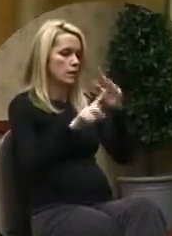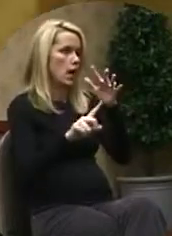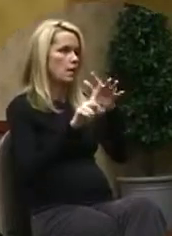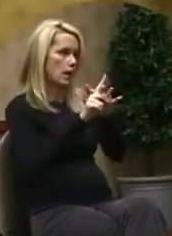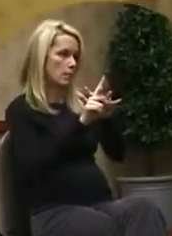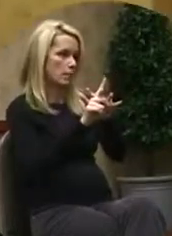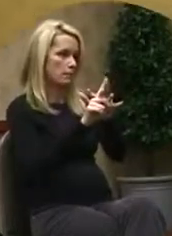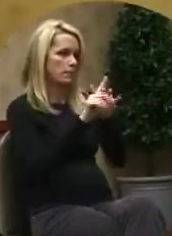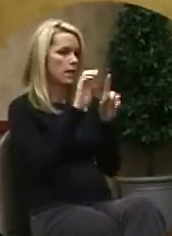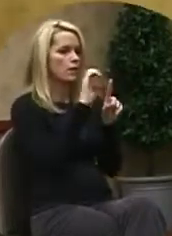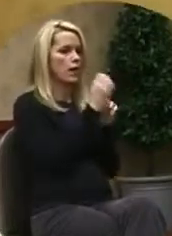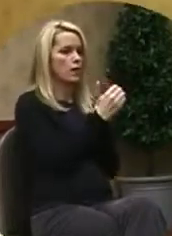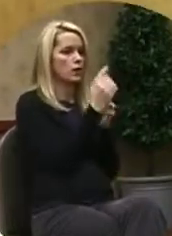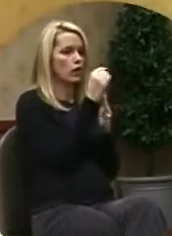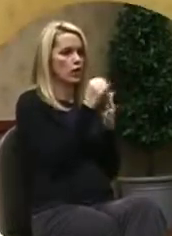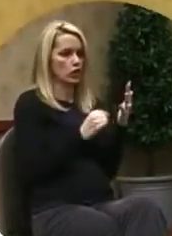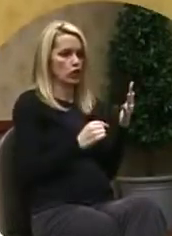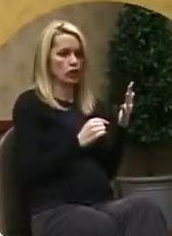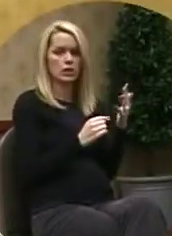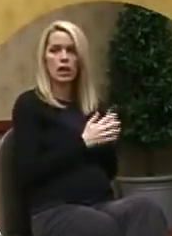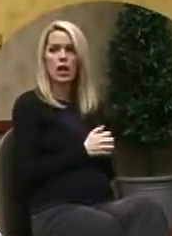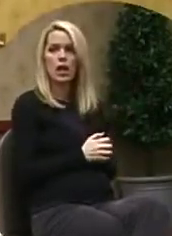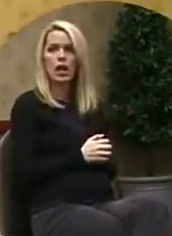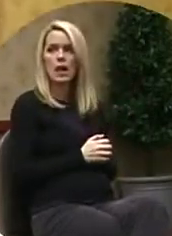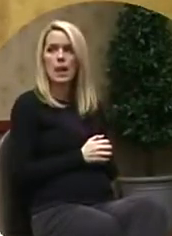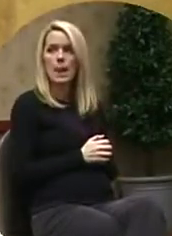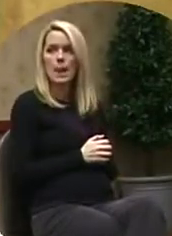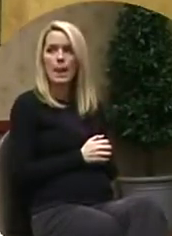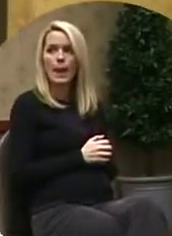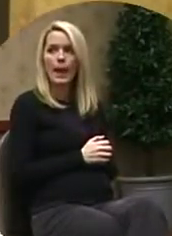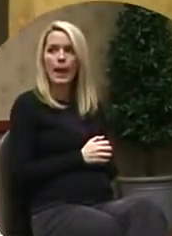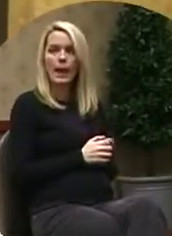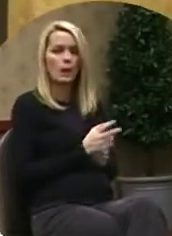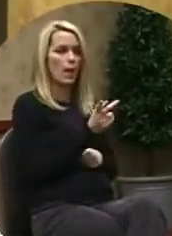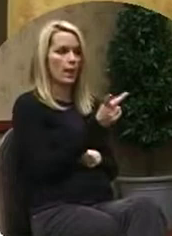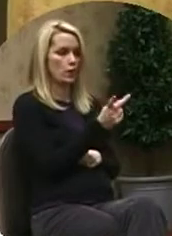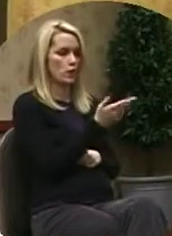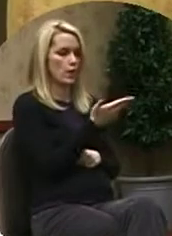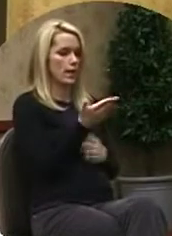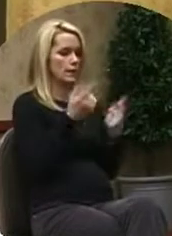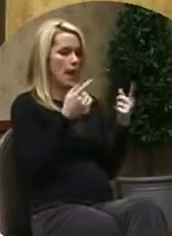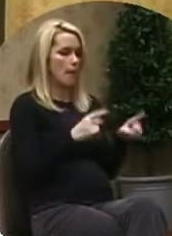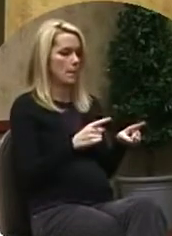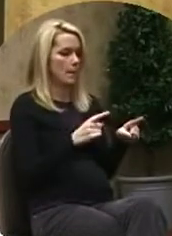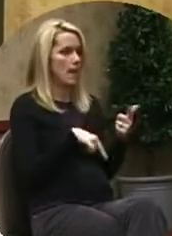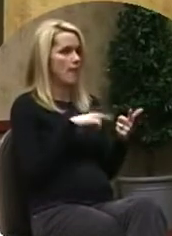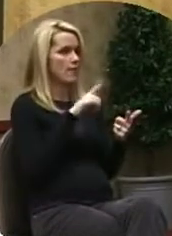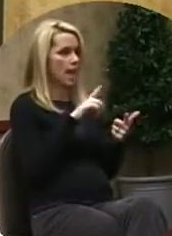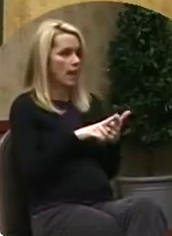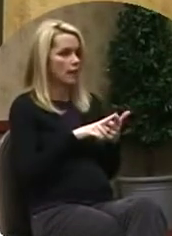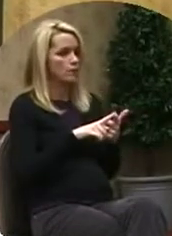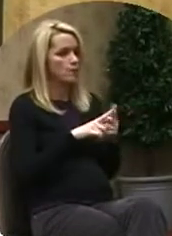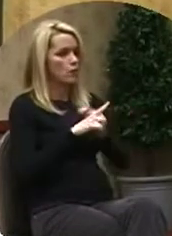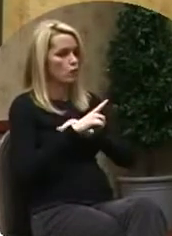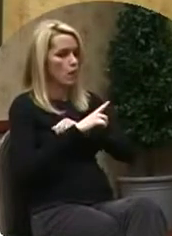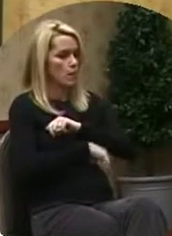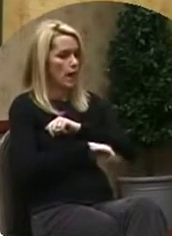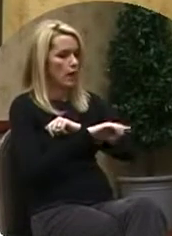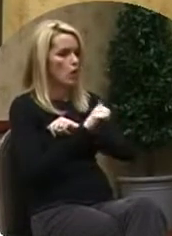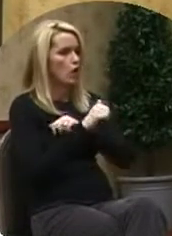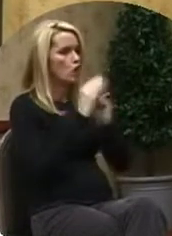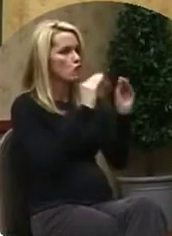Environmental features. When these two things have happened and it's followed by a reprimand or a correction, the activity is too